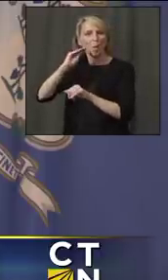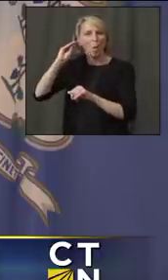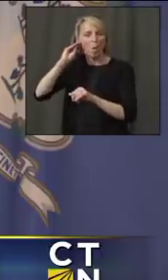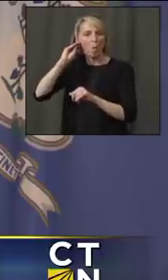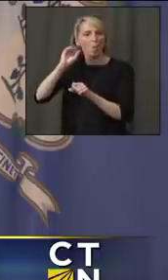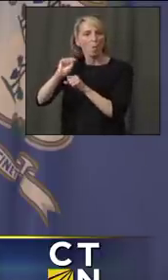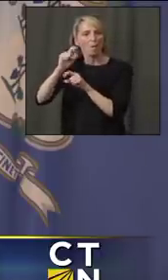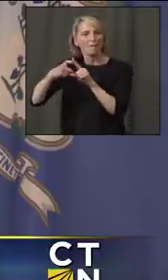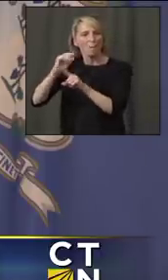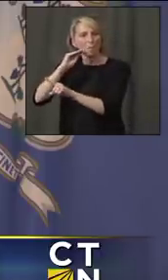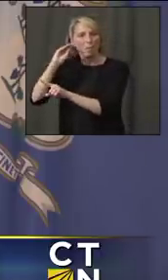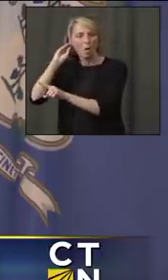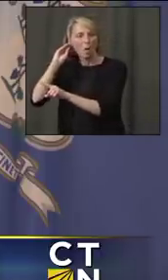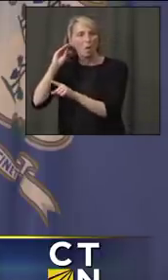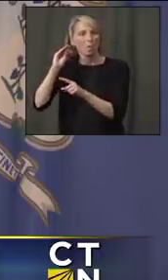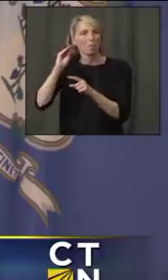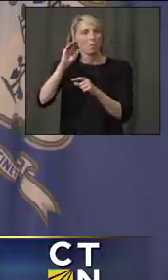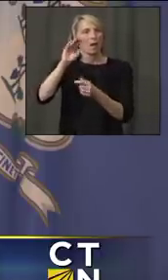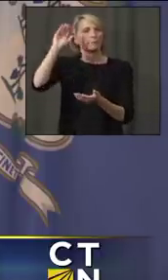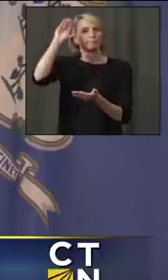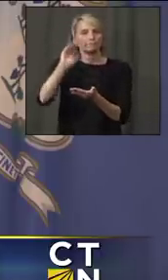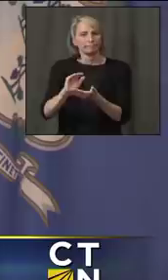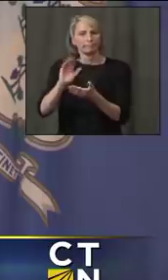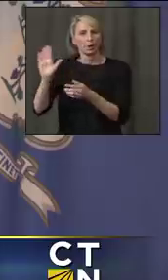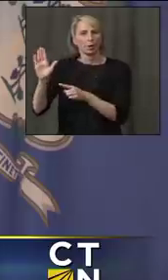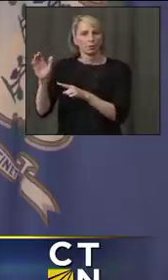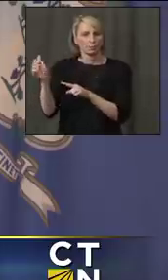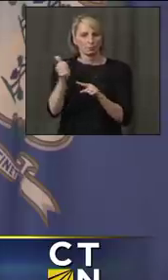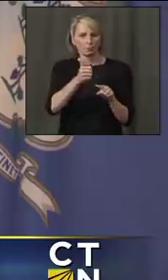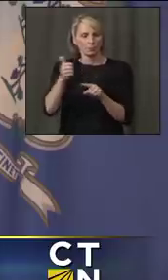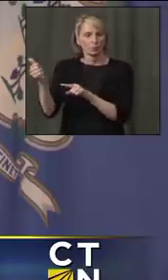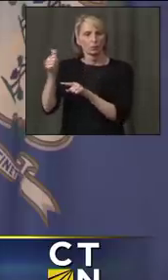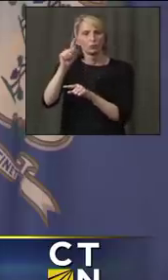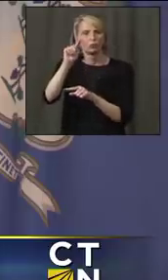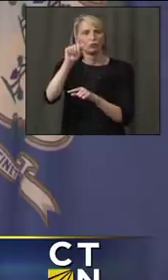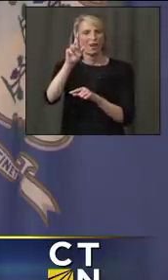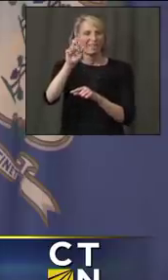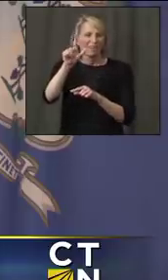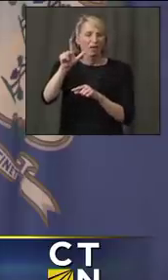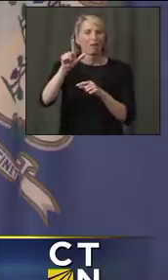reduce their travel to the minimum necessary?